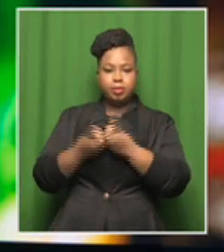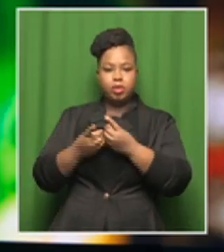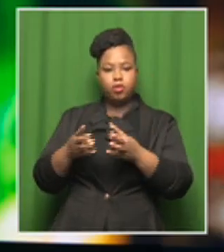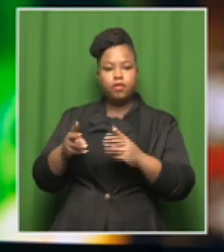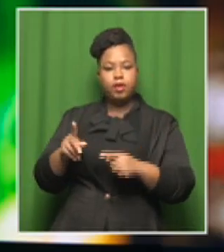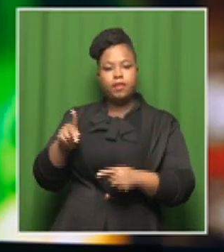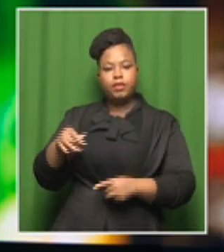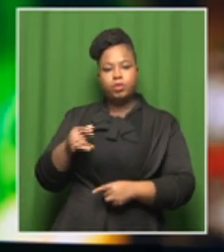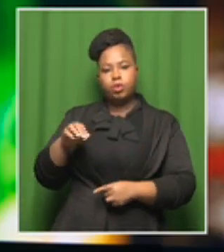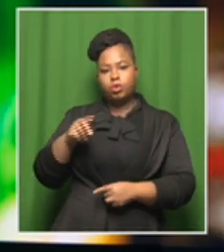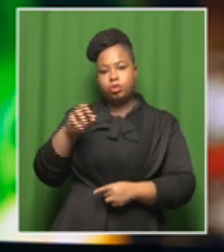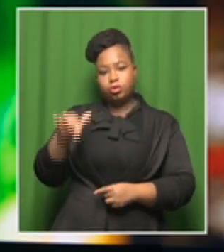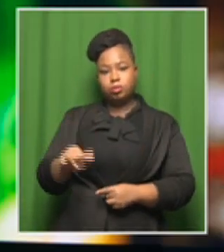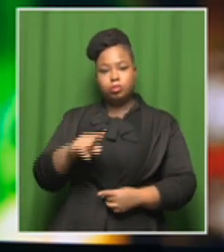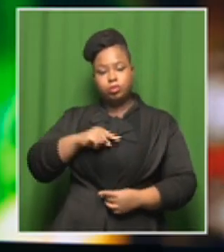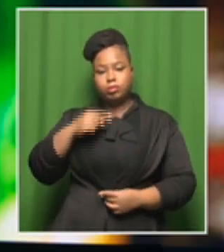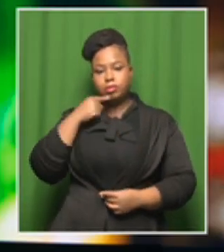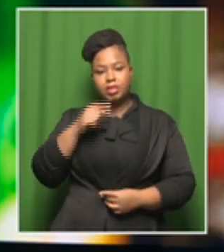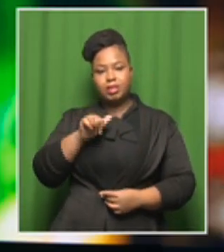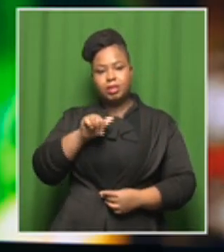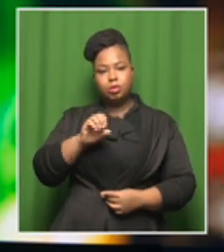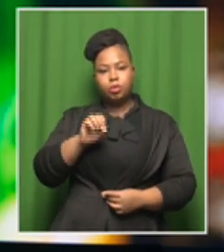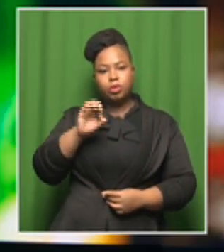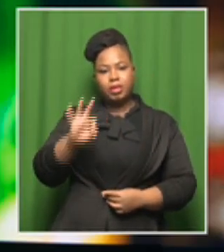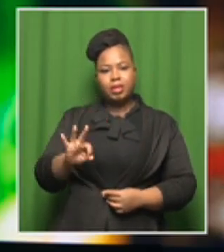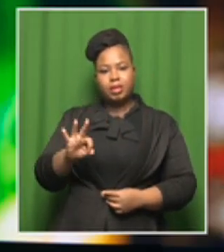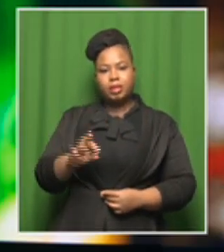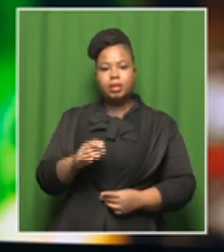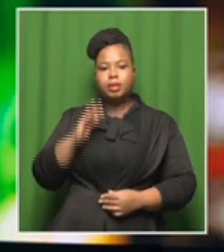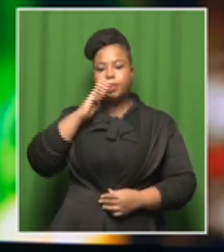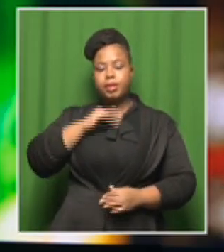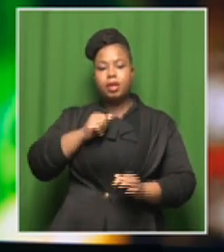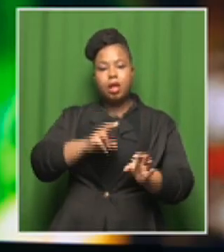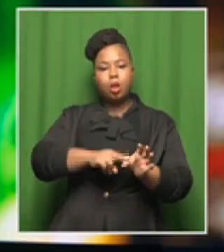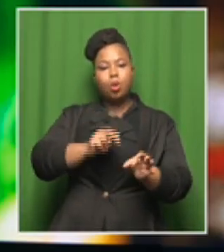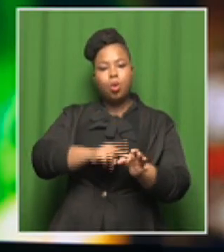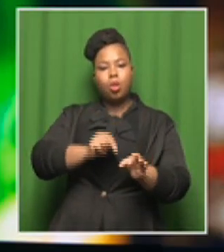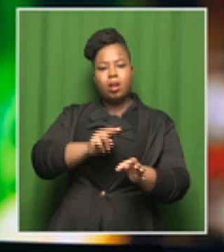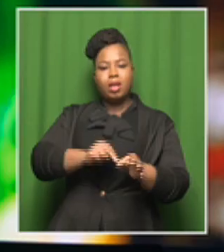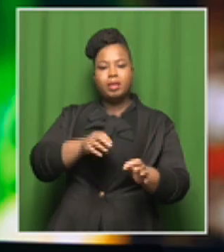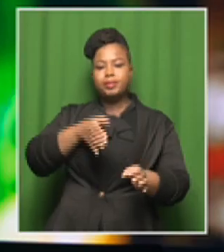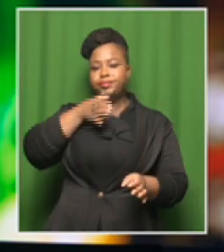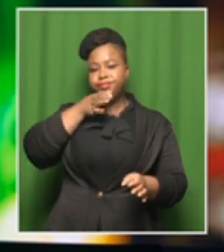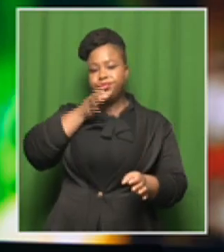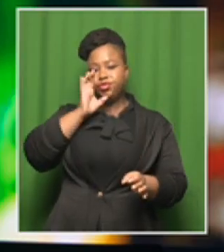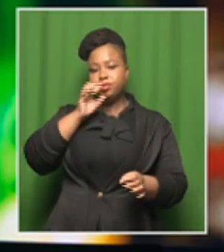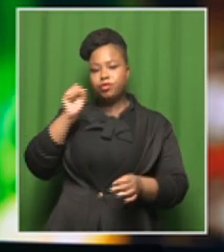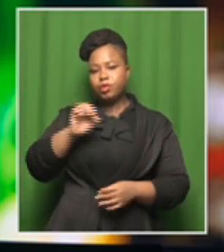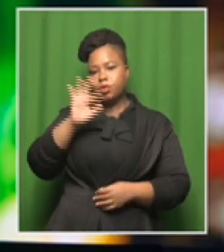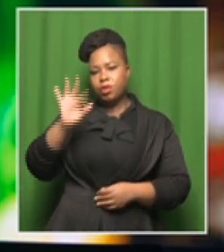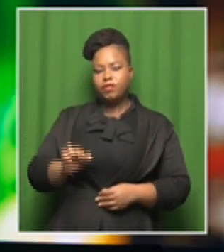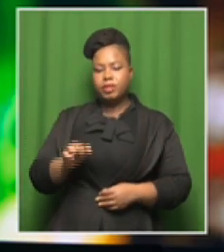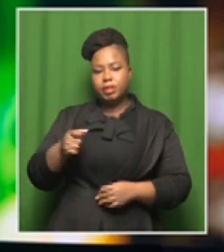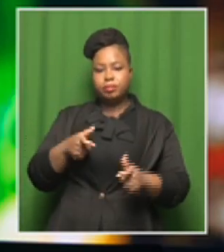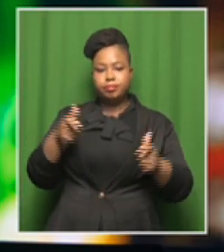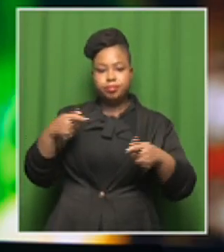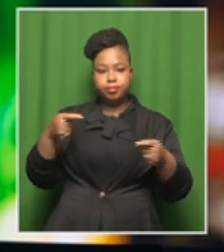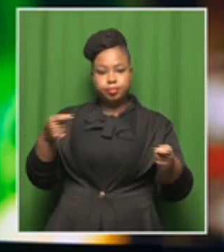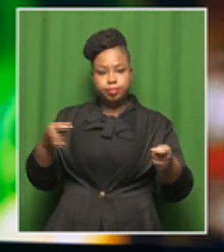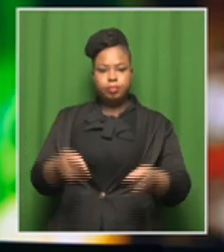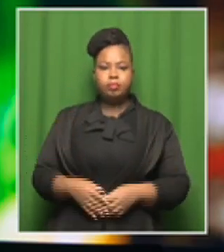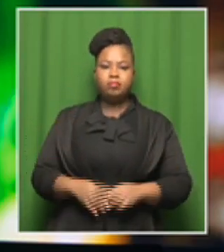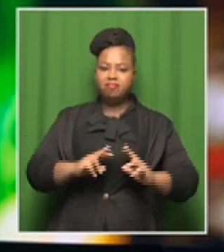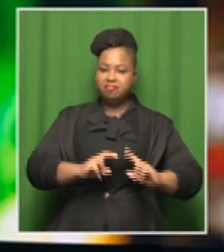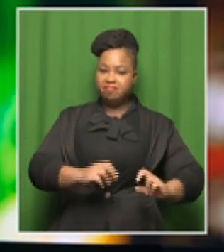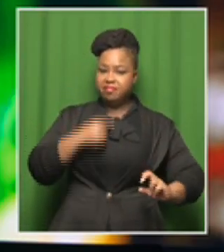department says that it has analyzed 603 non-alcoholic beverages from major South African supermarkets. Now, the study